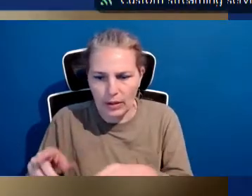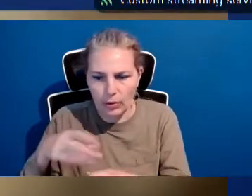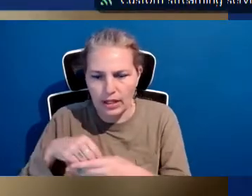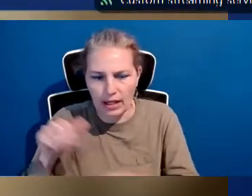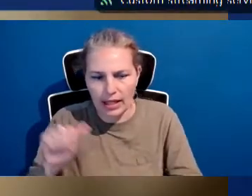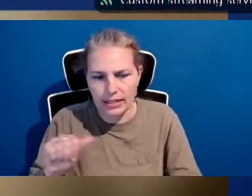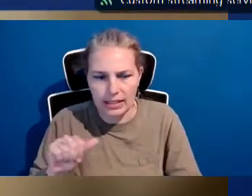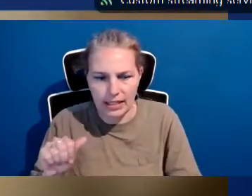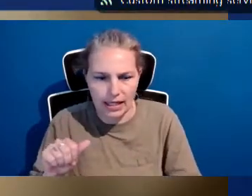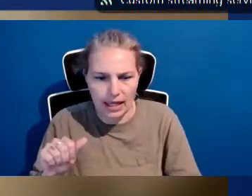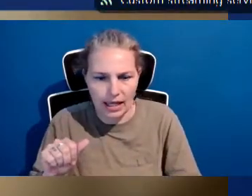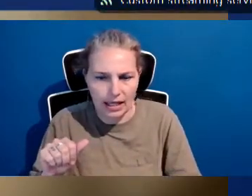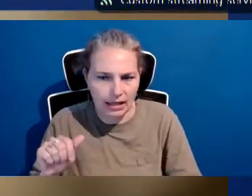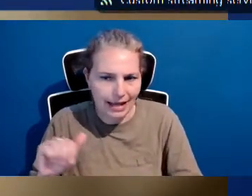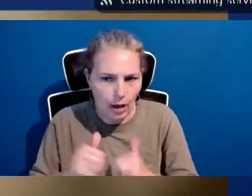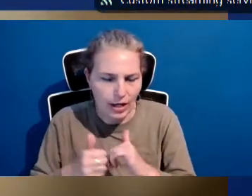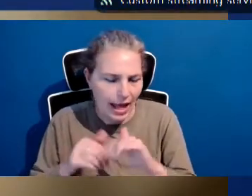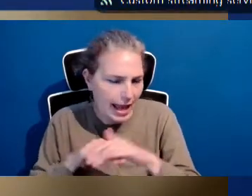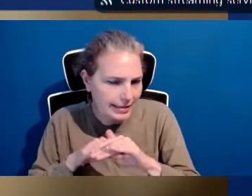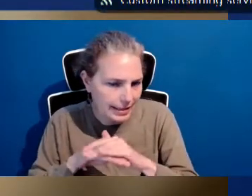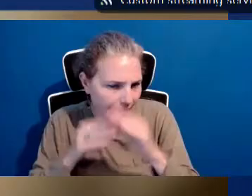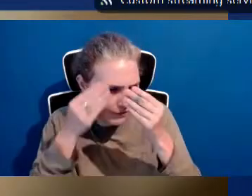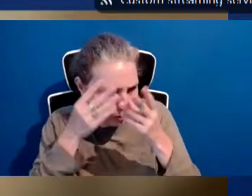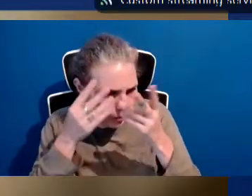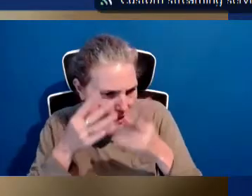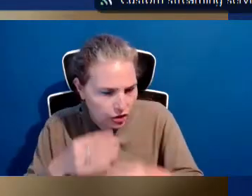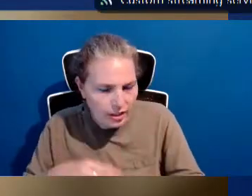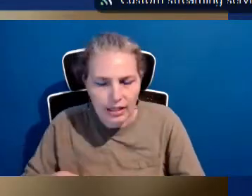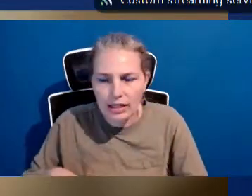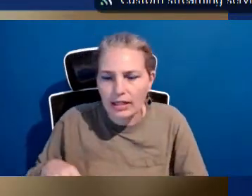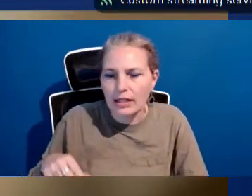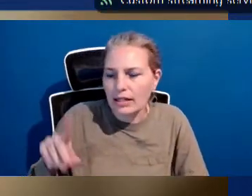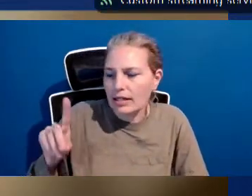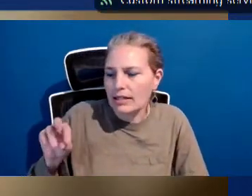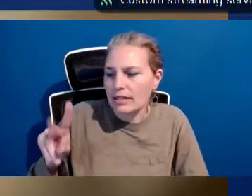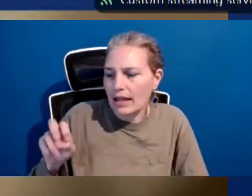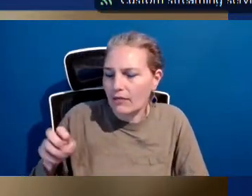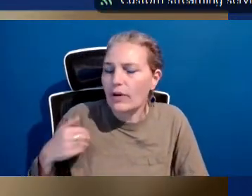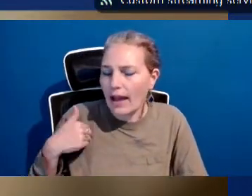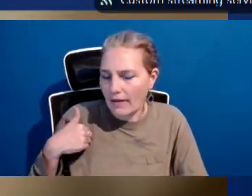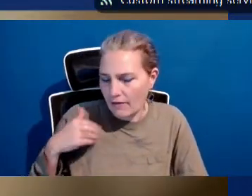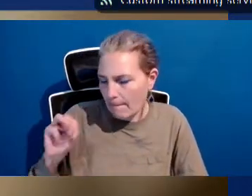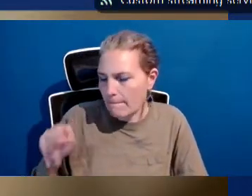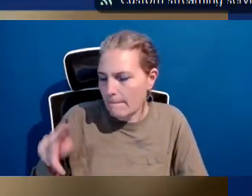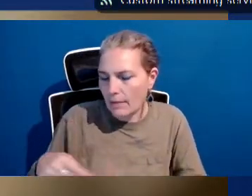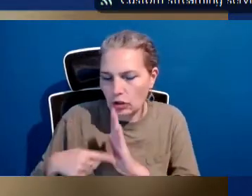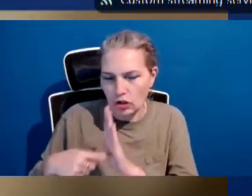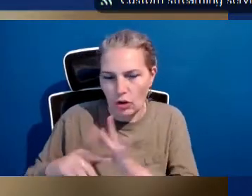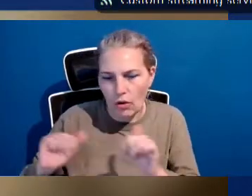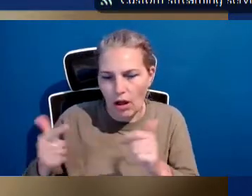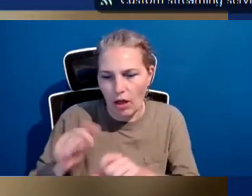Yes, there is a current map that shows the scope of work that we have